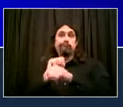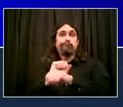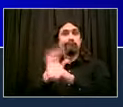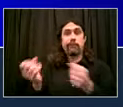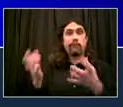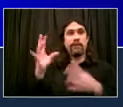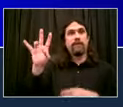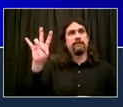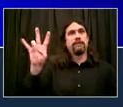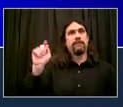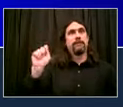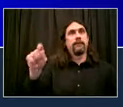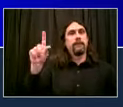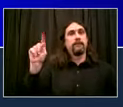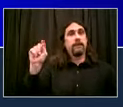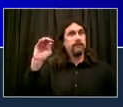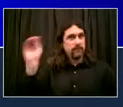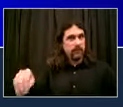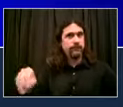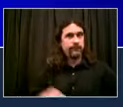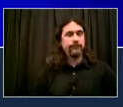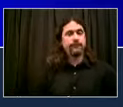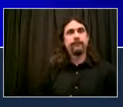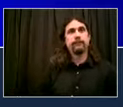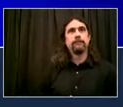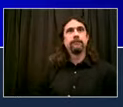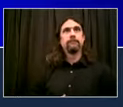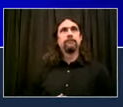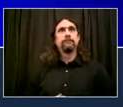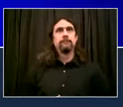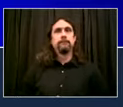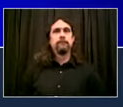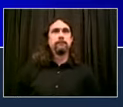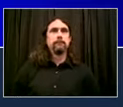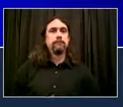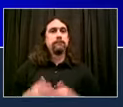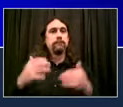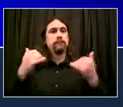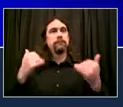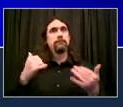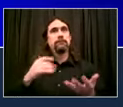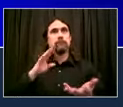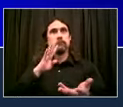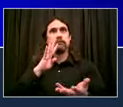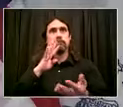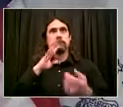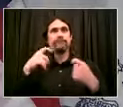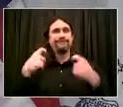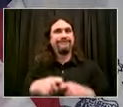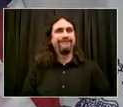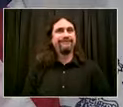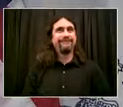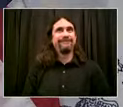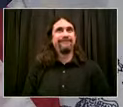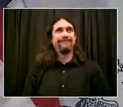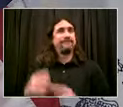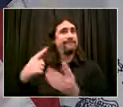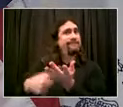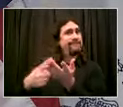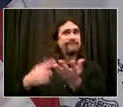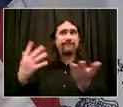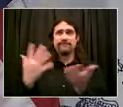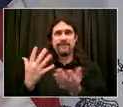average, 7.2%. Now let me say a few words in Spanish about the vaccination effort and our